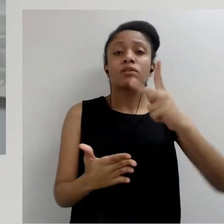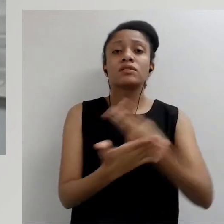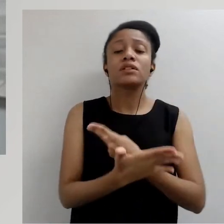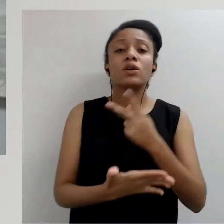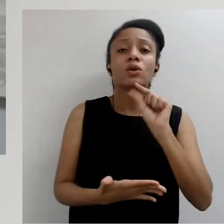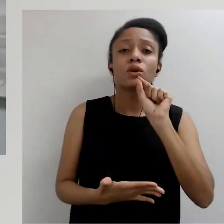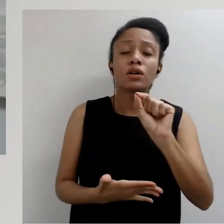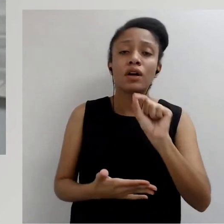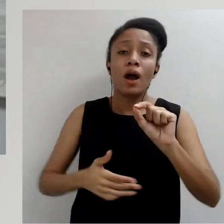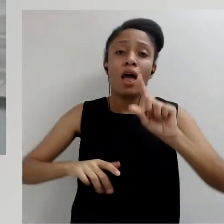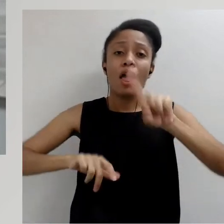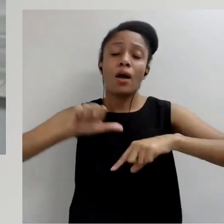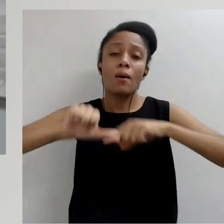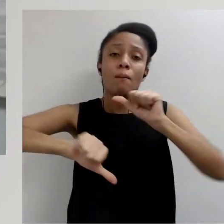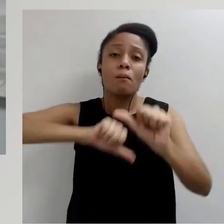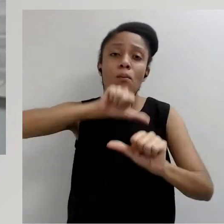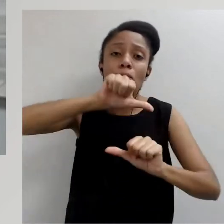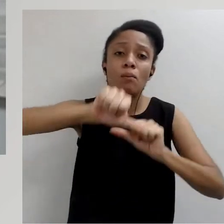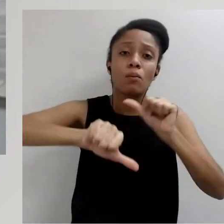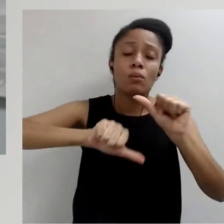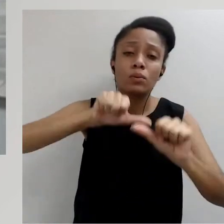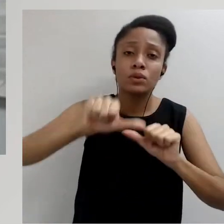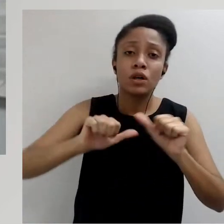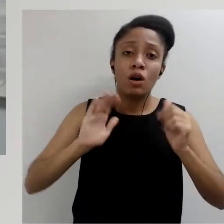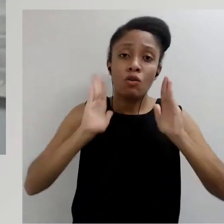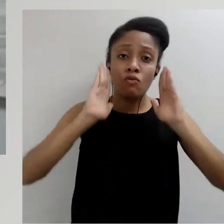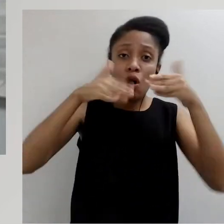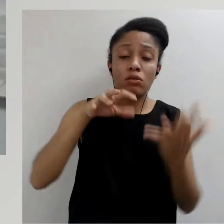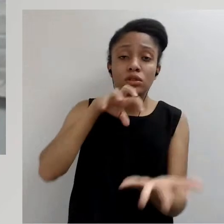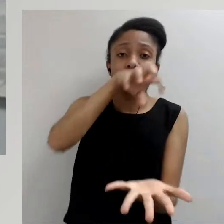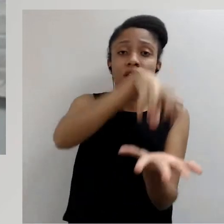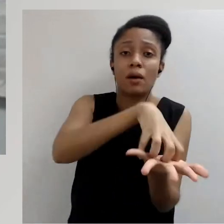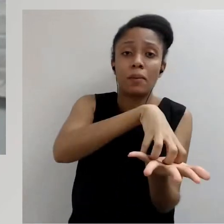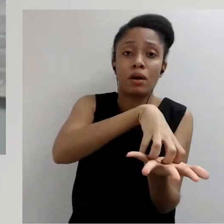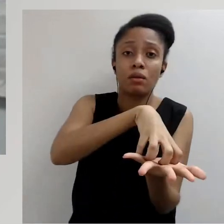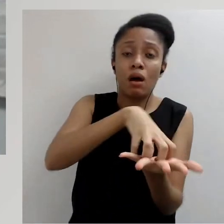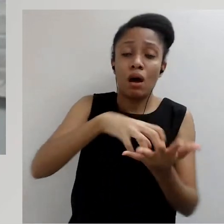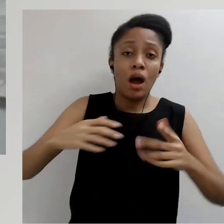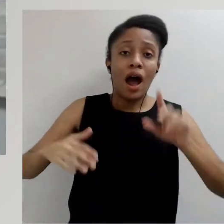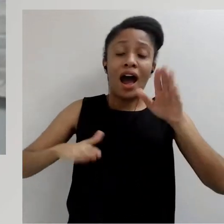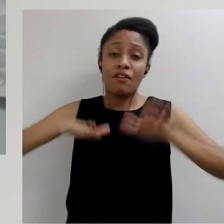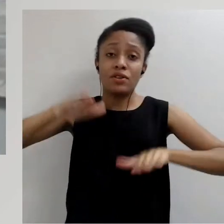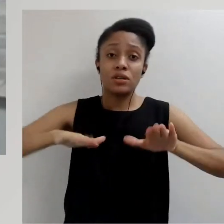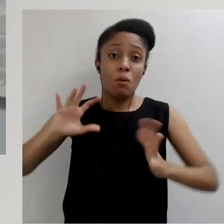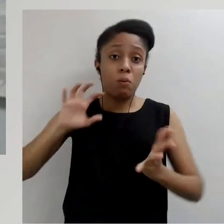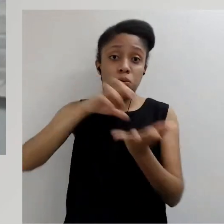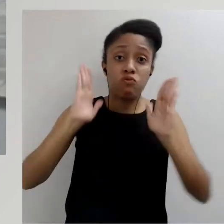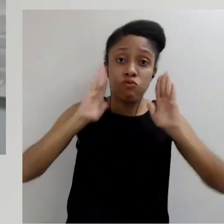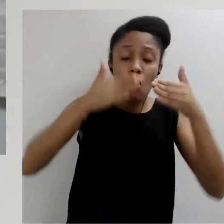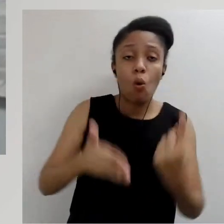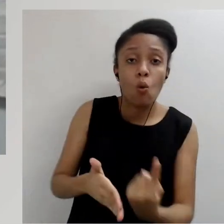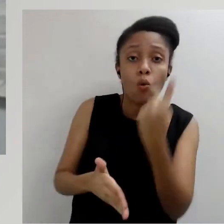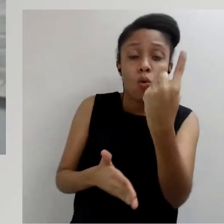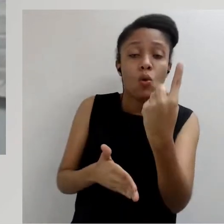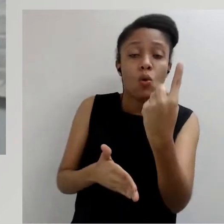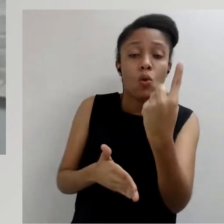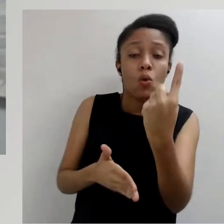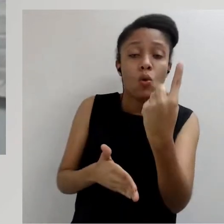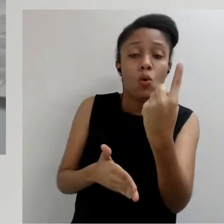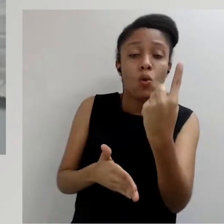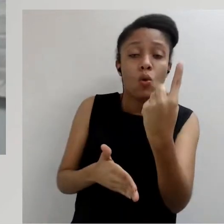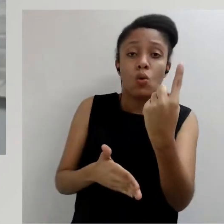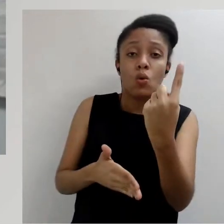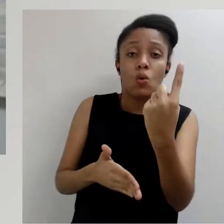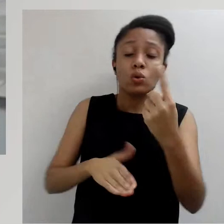But what happens today, this change that everybody's aiming in a different sector, this will get to